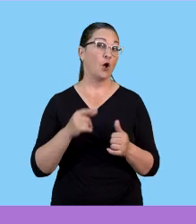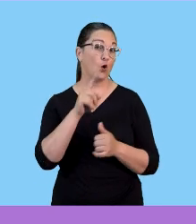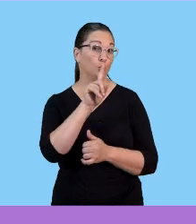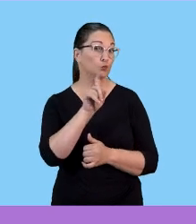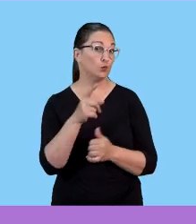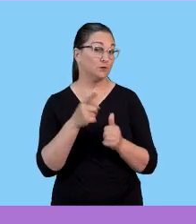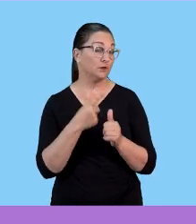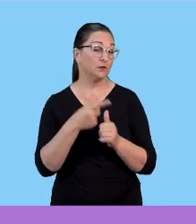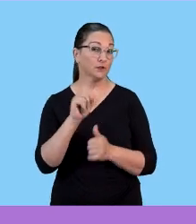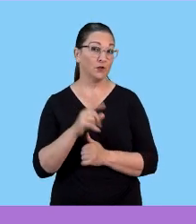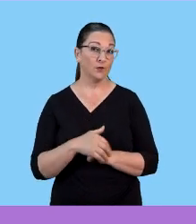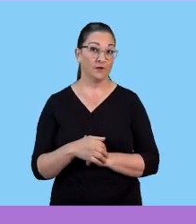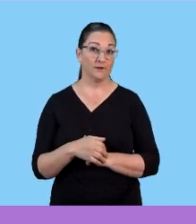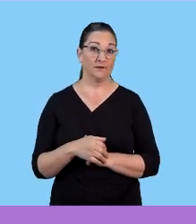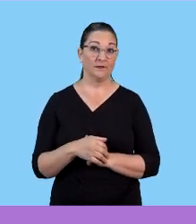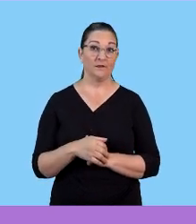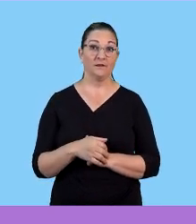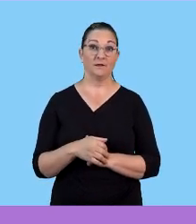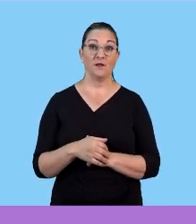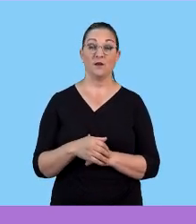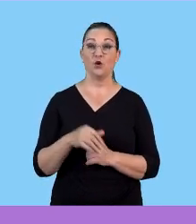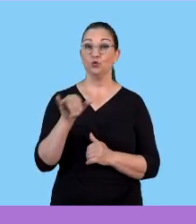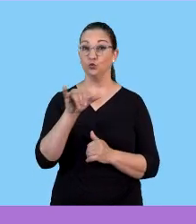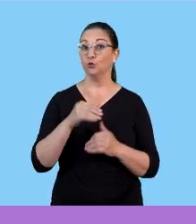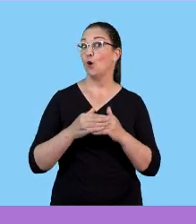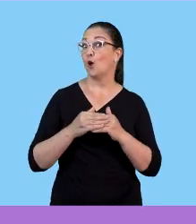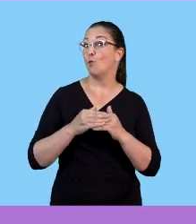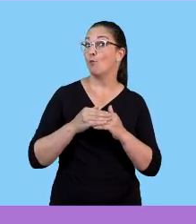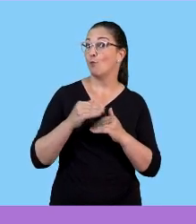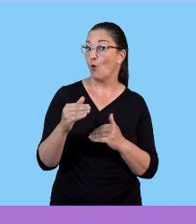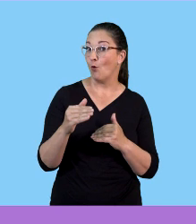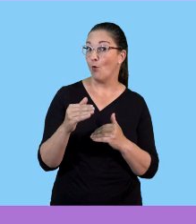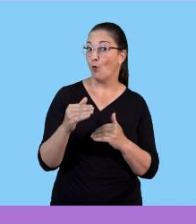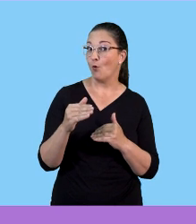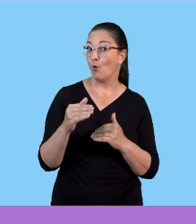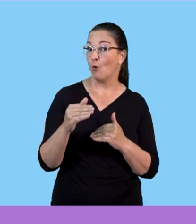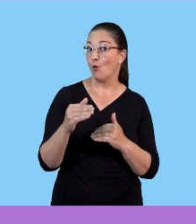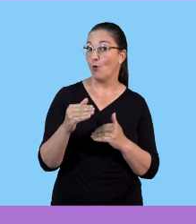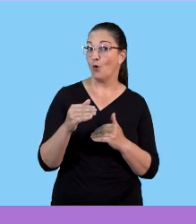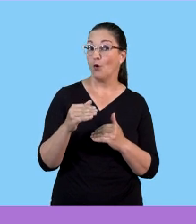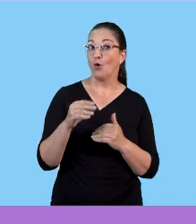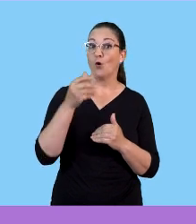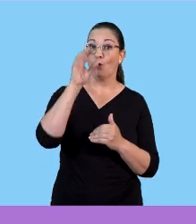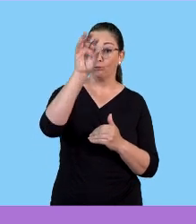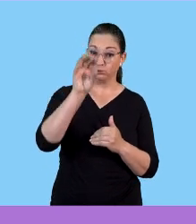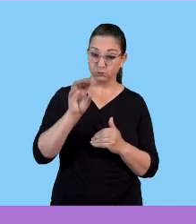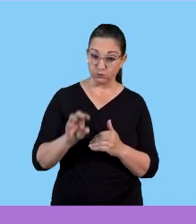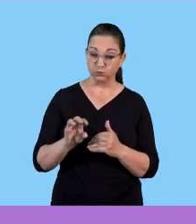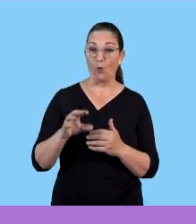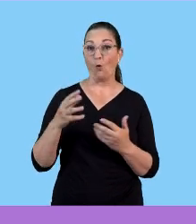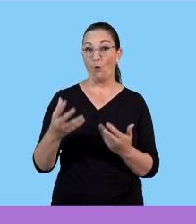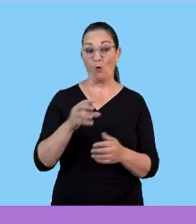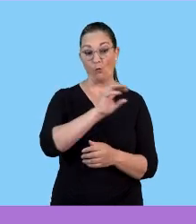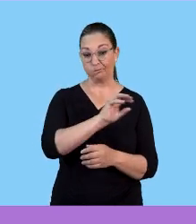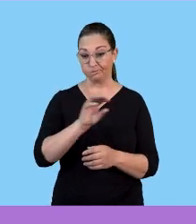Okay, so to answer the question, would he be able to fit more boxes if he arranges them